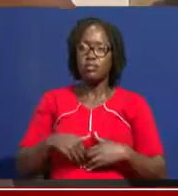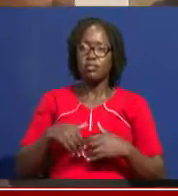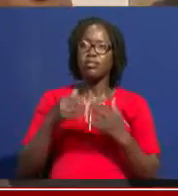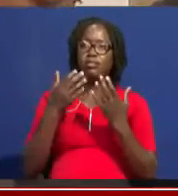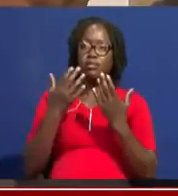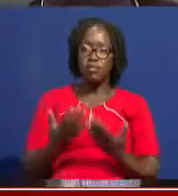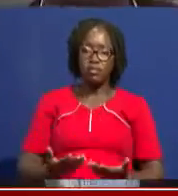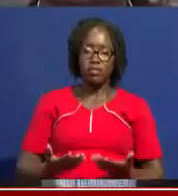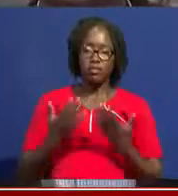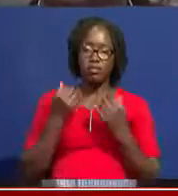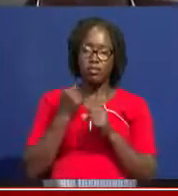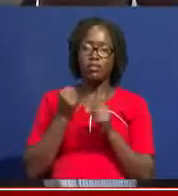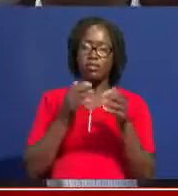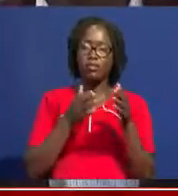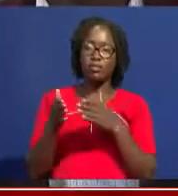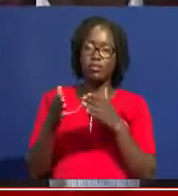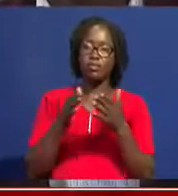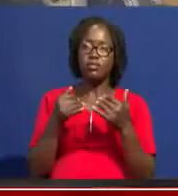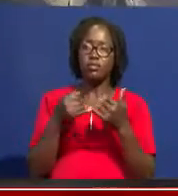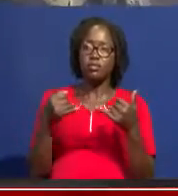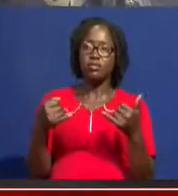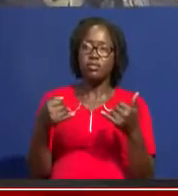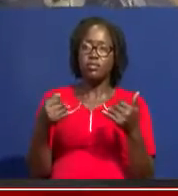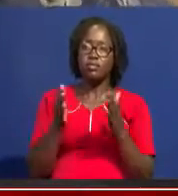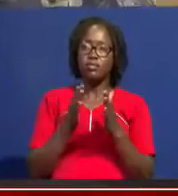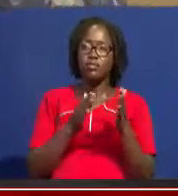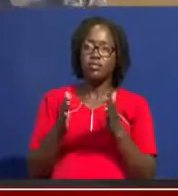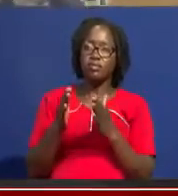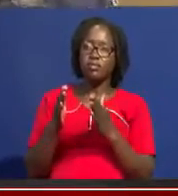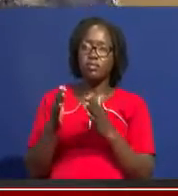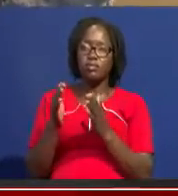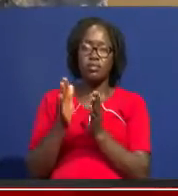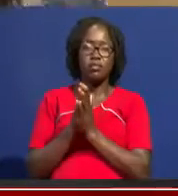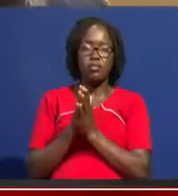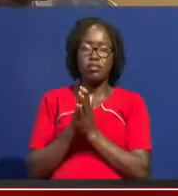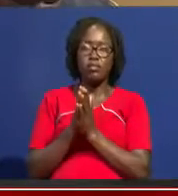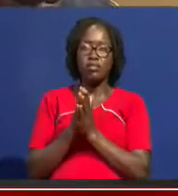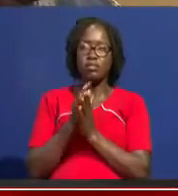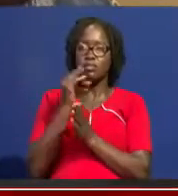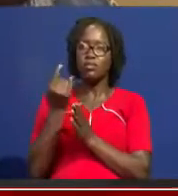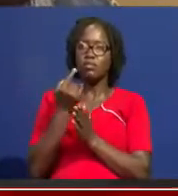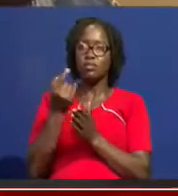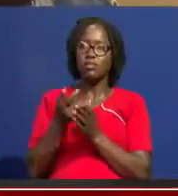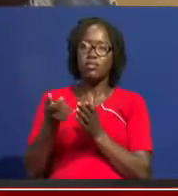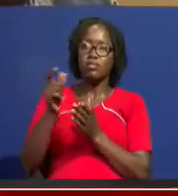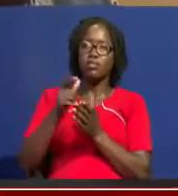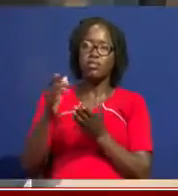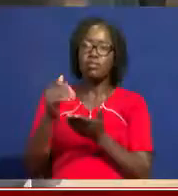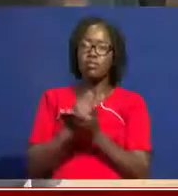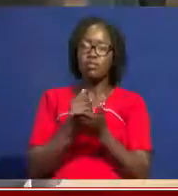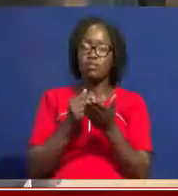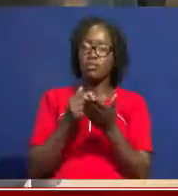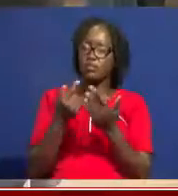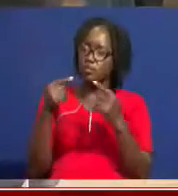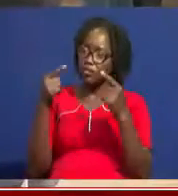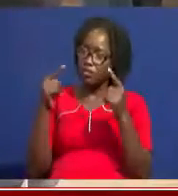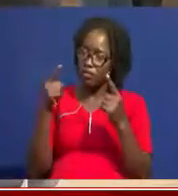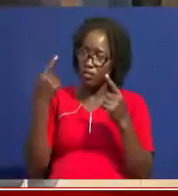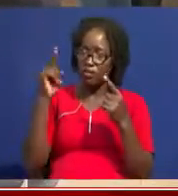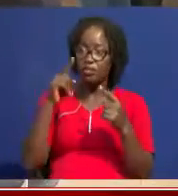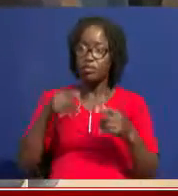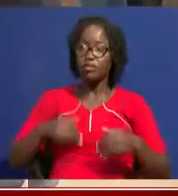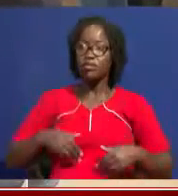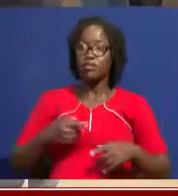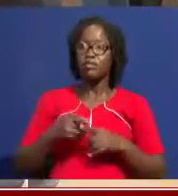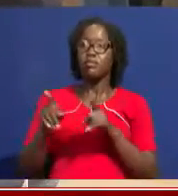immense work opportunities online. The strategic move is expected to not only enhance employment prospects for the youth,